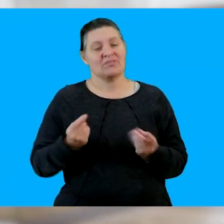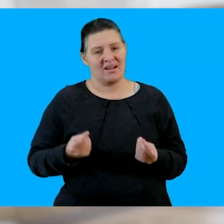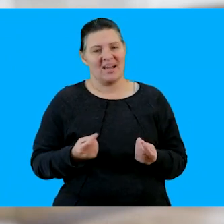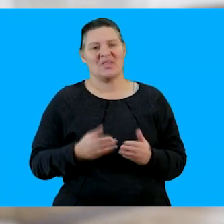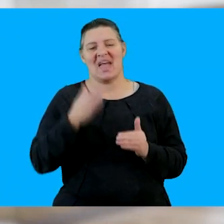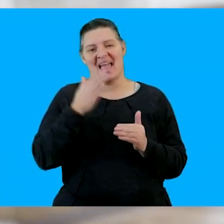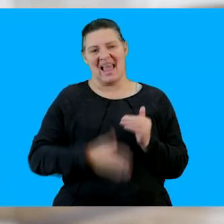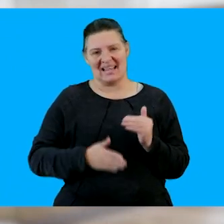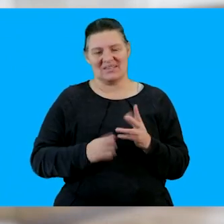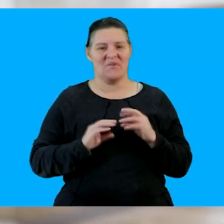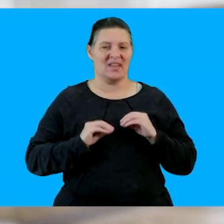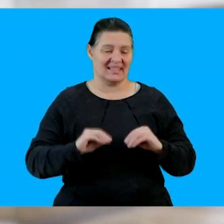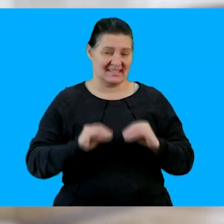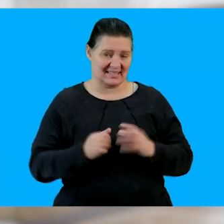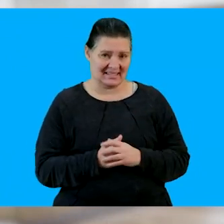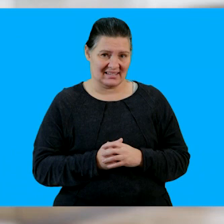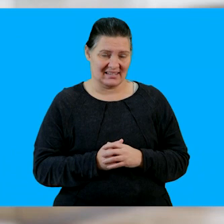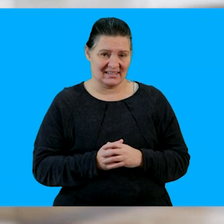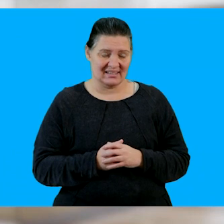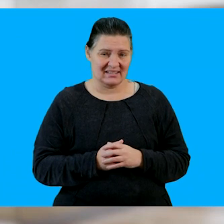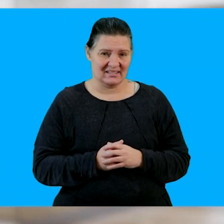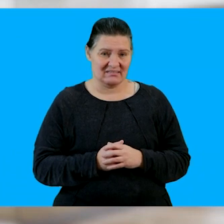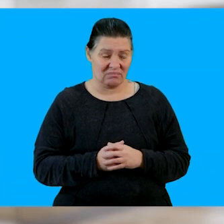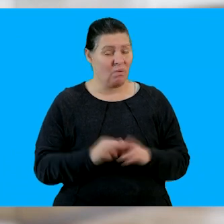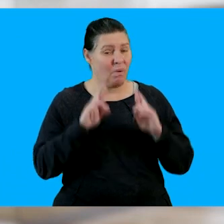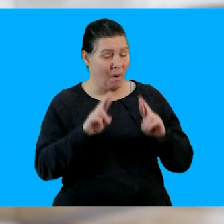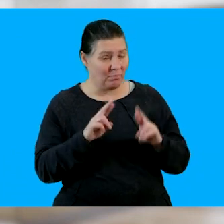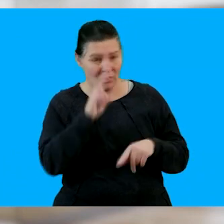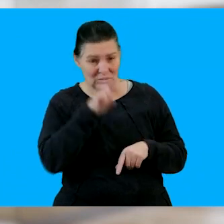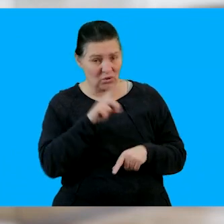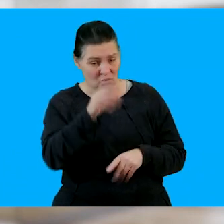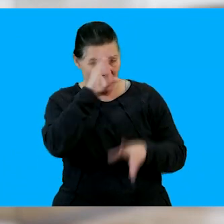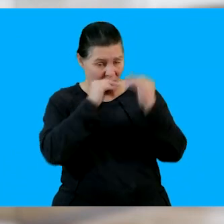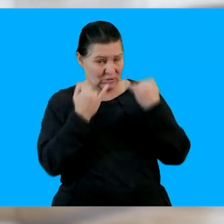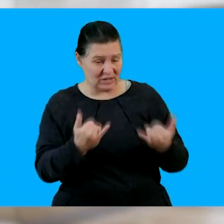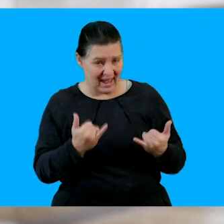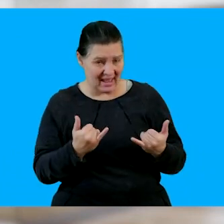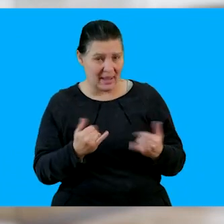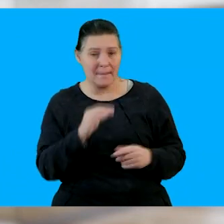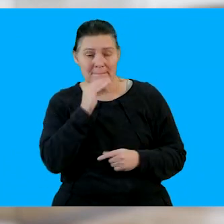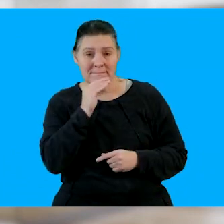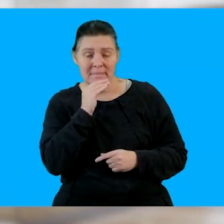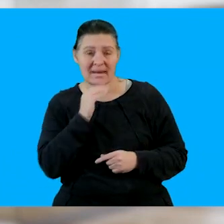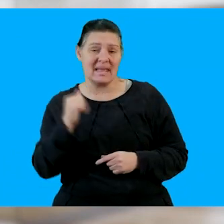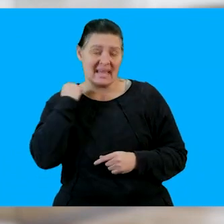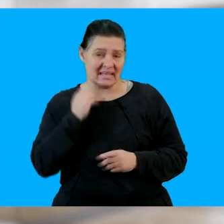That brings us to the end of our lesson. I just hope and wish that what you learned today does not